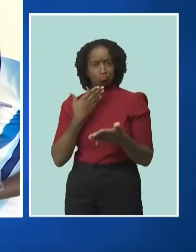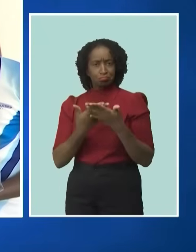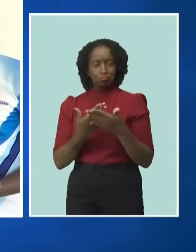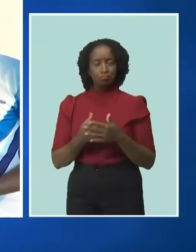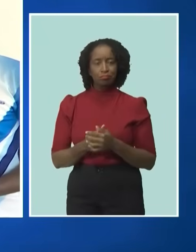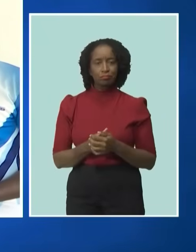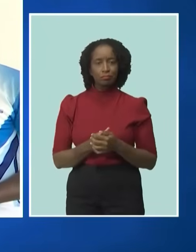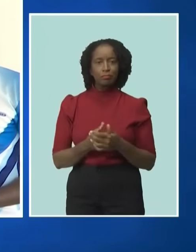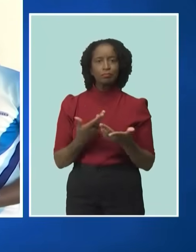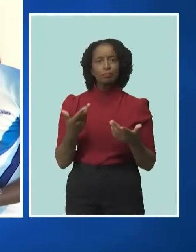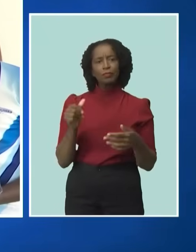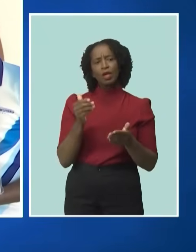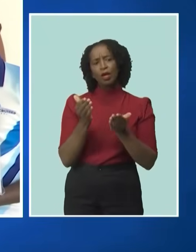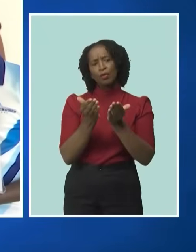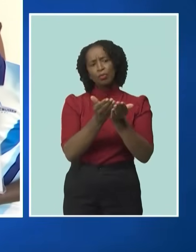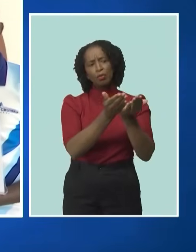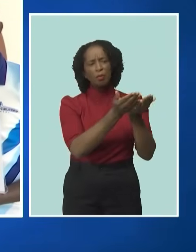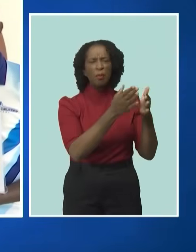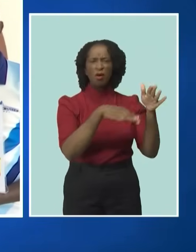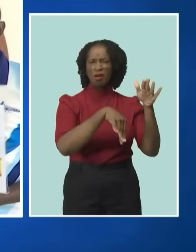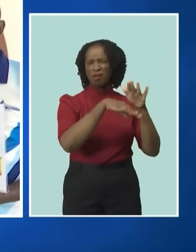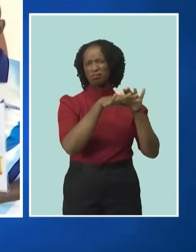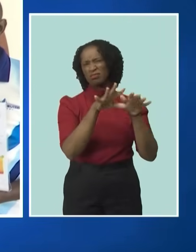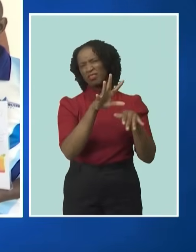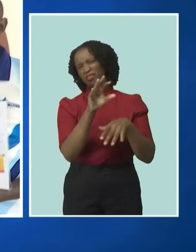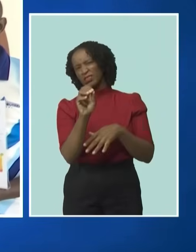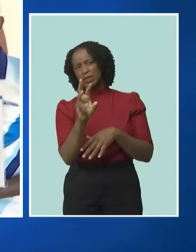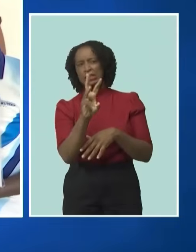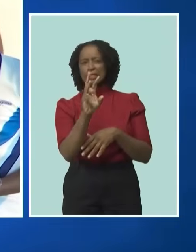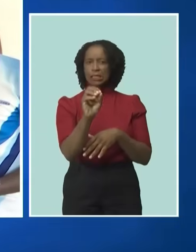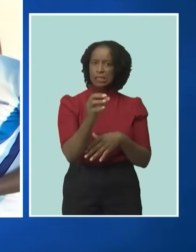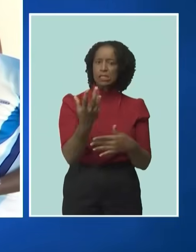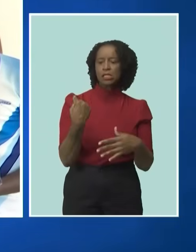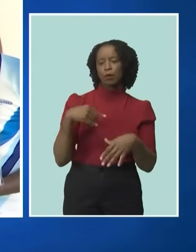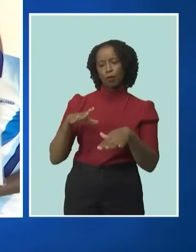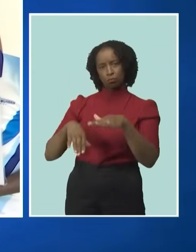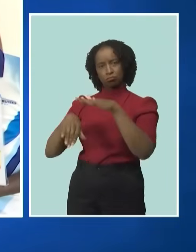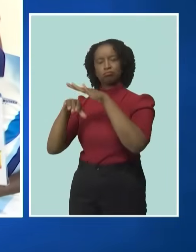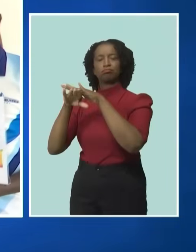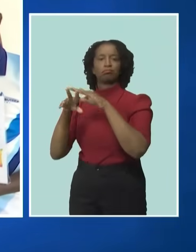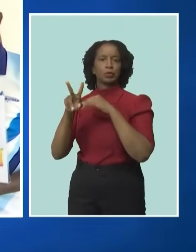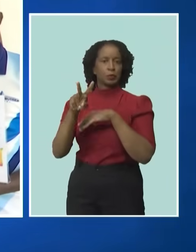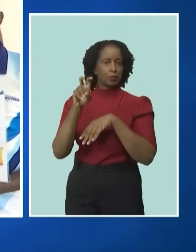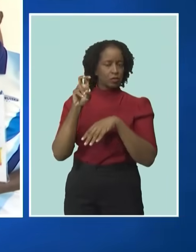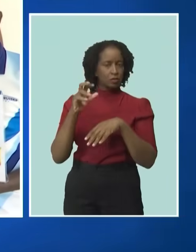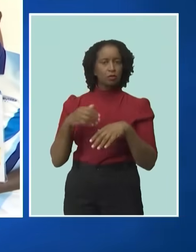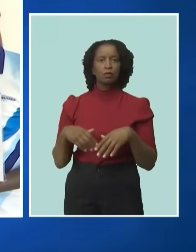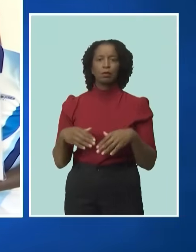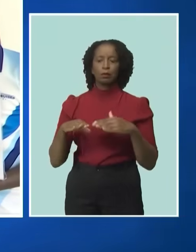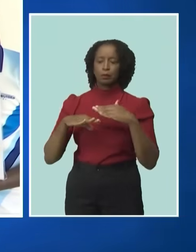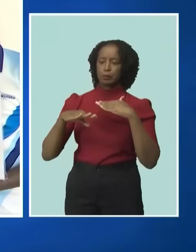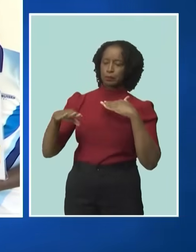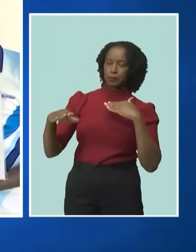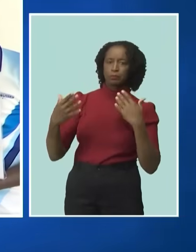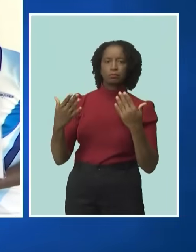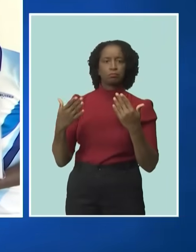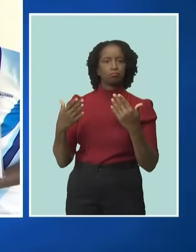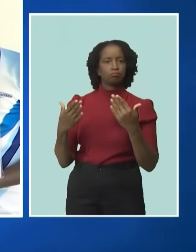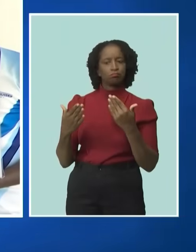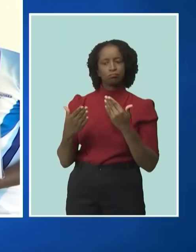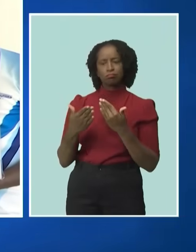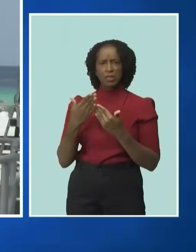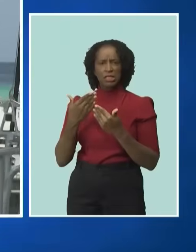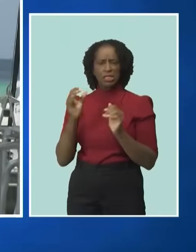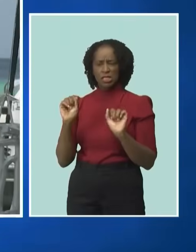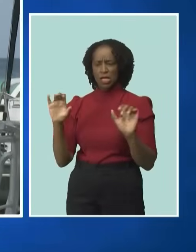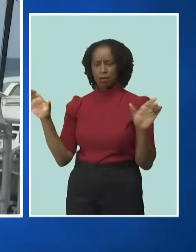some of the other boats carry like 50, maybe 60, but we carry the capacity of 200, and we're flat and more easier to, to